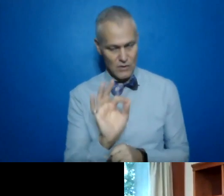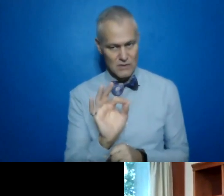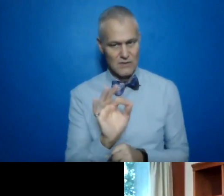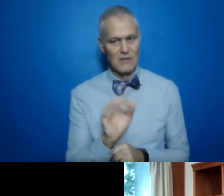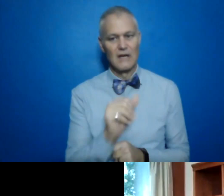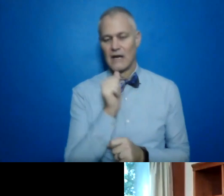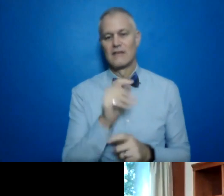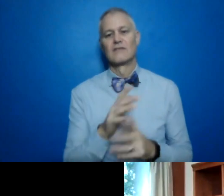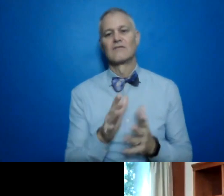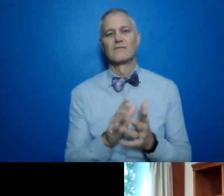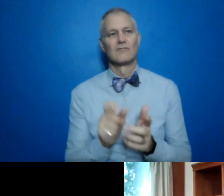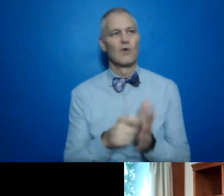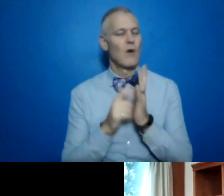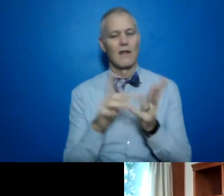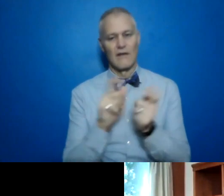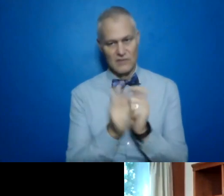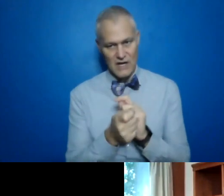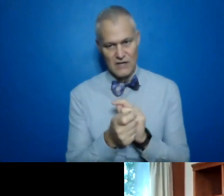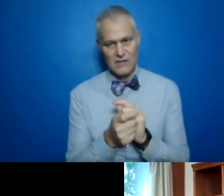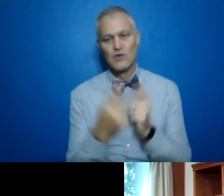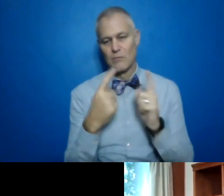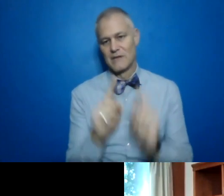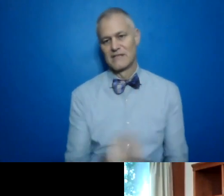substantial change. I think you'll be successful.